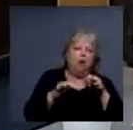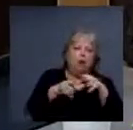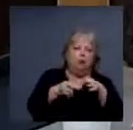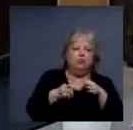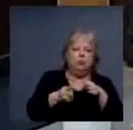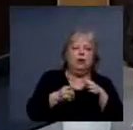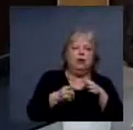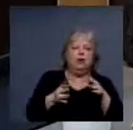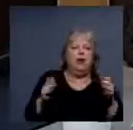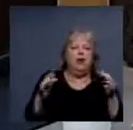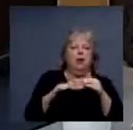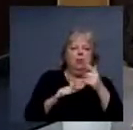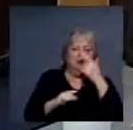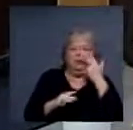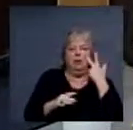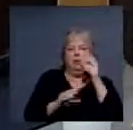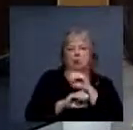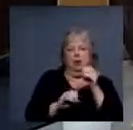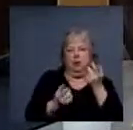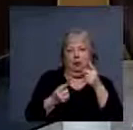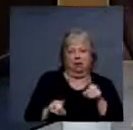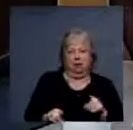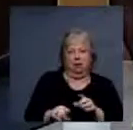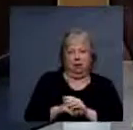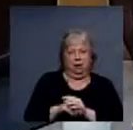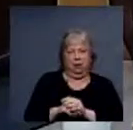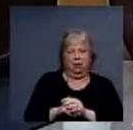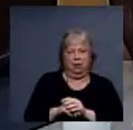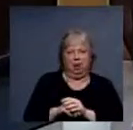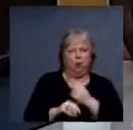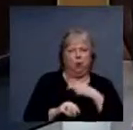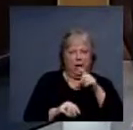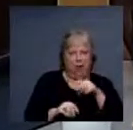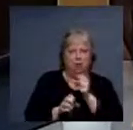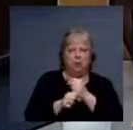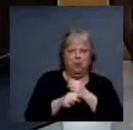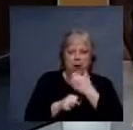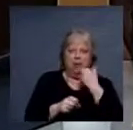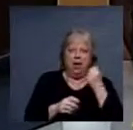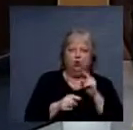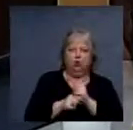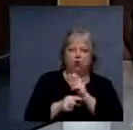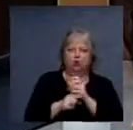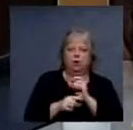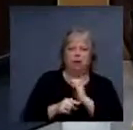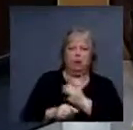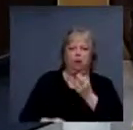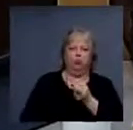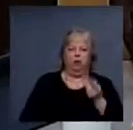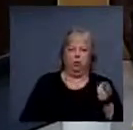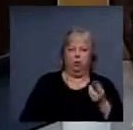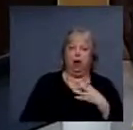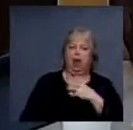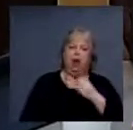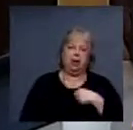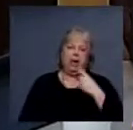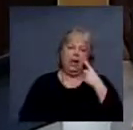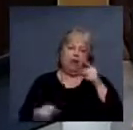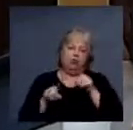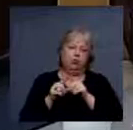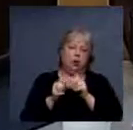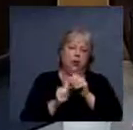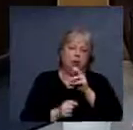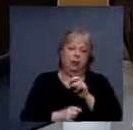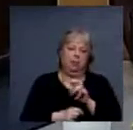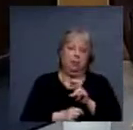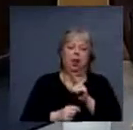place. And we just got to make better use of the resources that we have. And I agree with the mayor. Most cities would